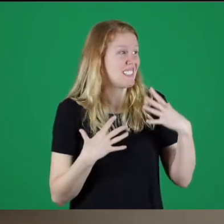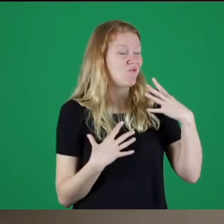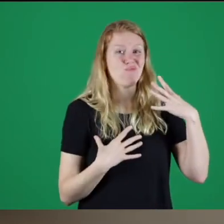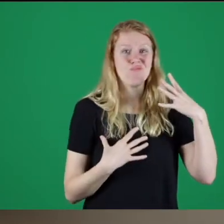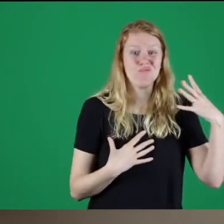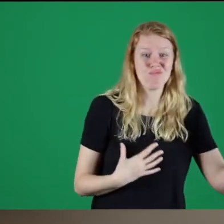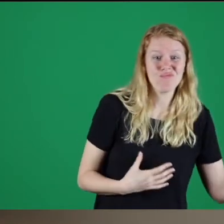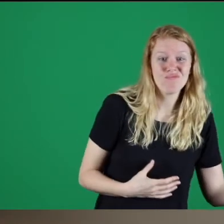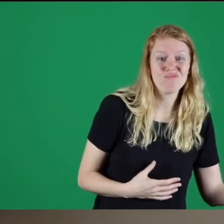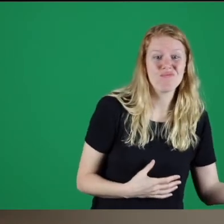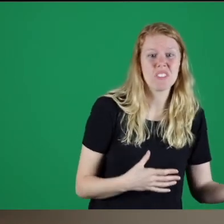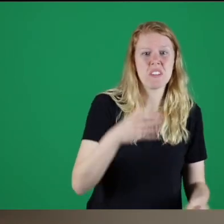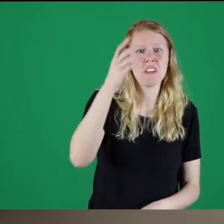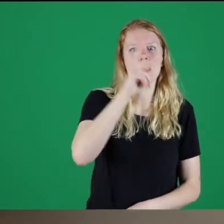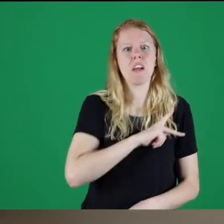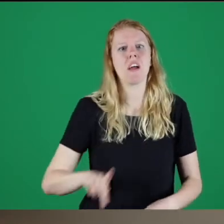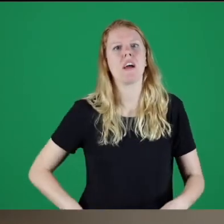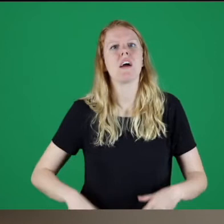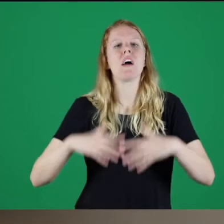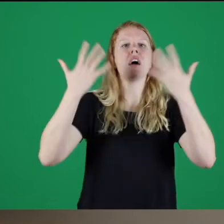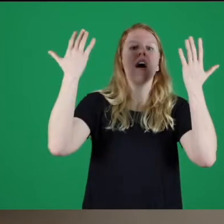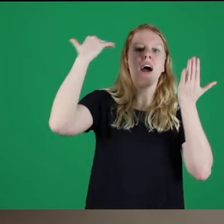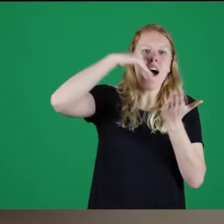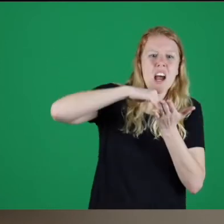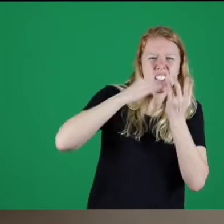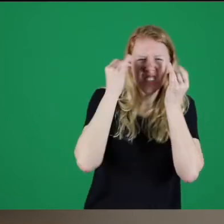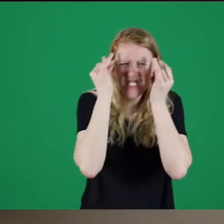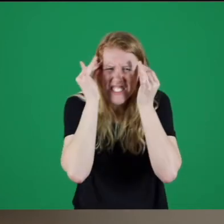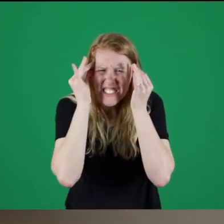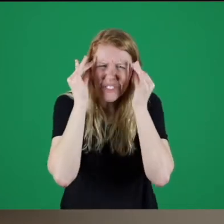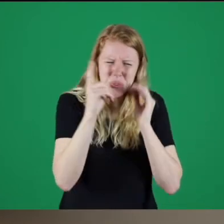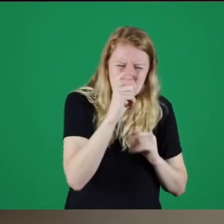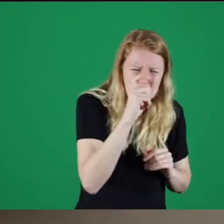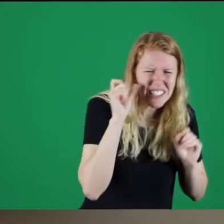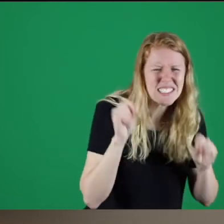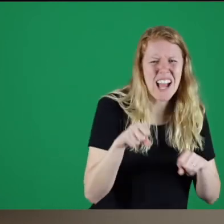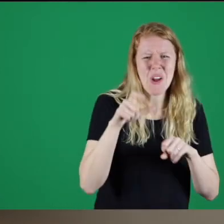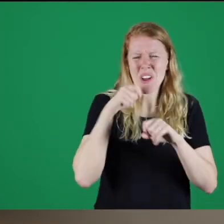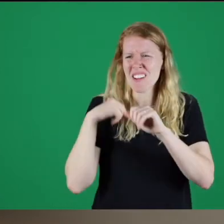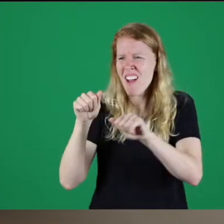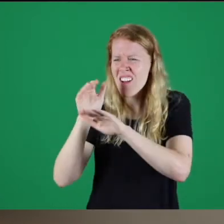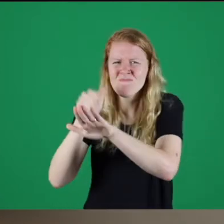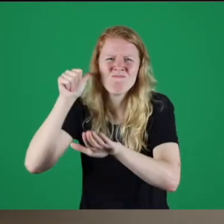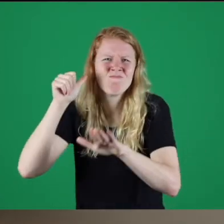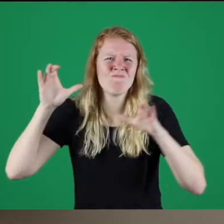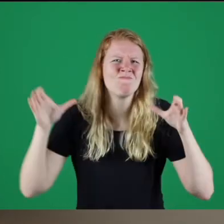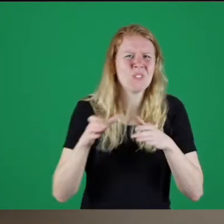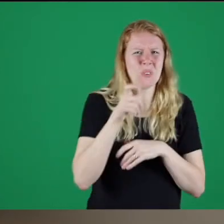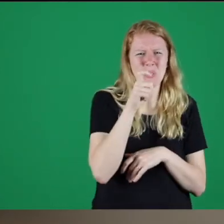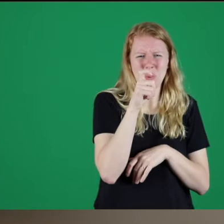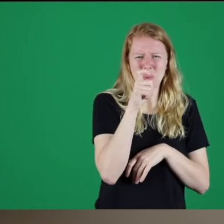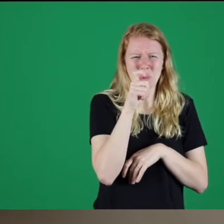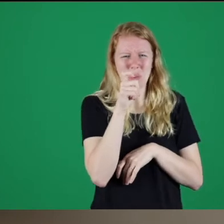away. So now the king is back where he started. And he's sitting there and he's going, "But there is no one. Who would I call